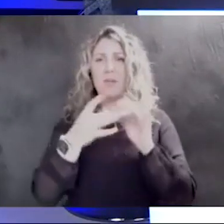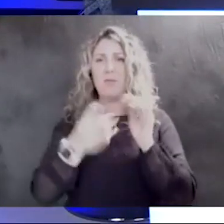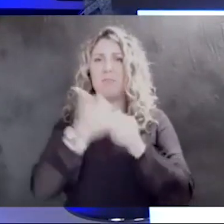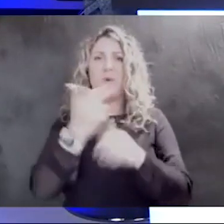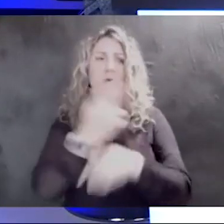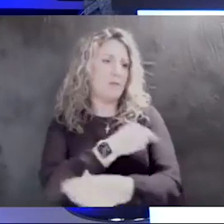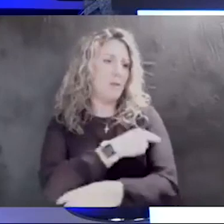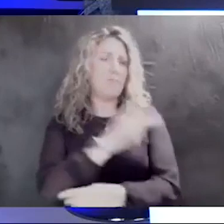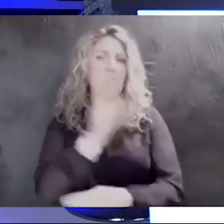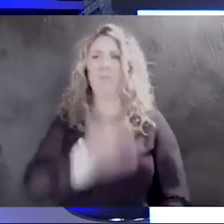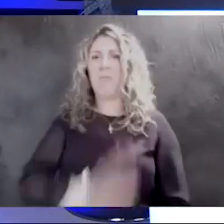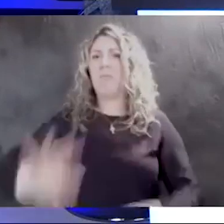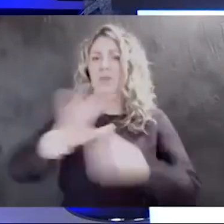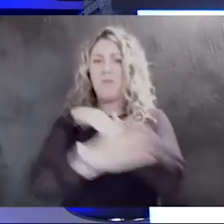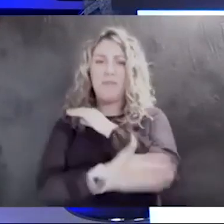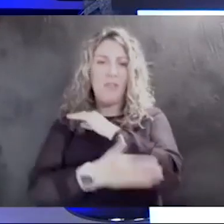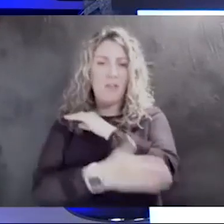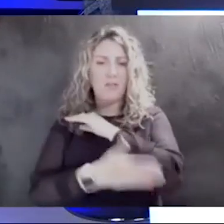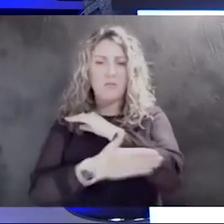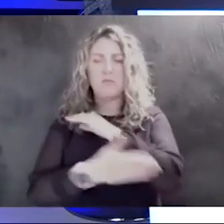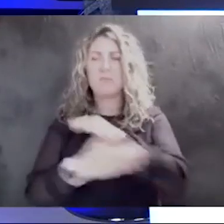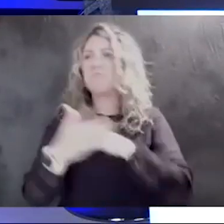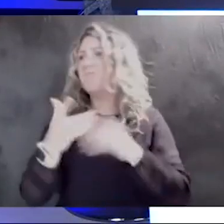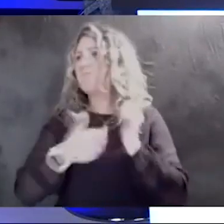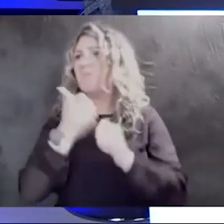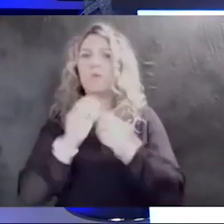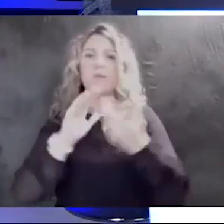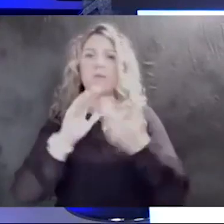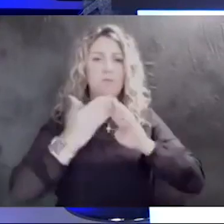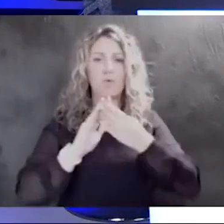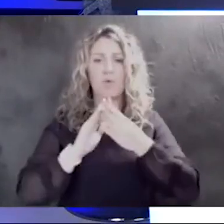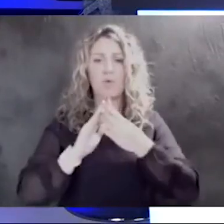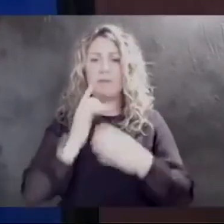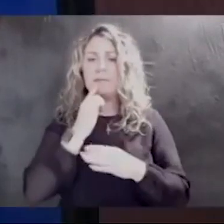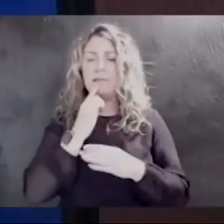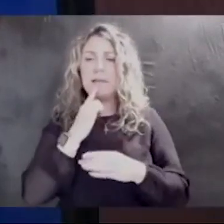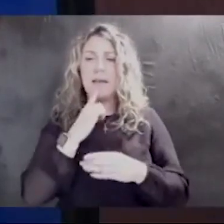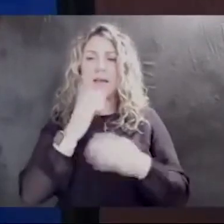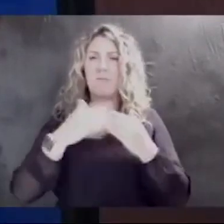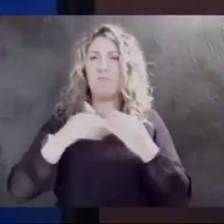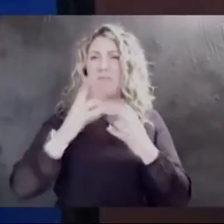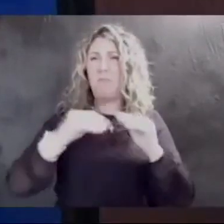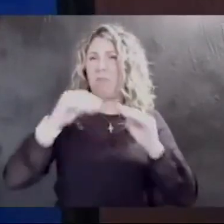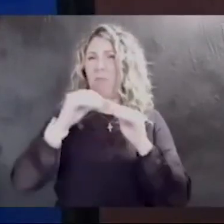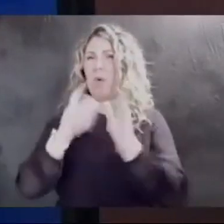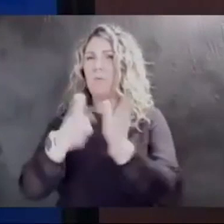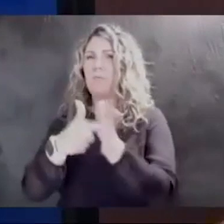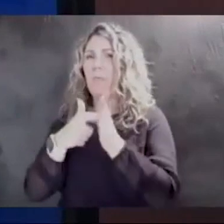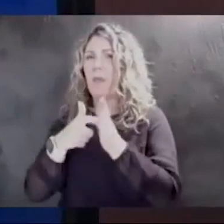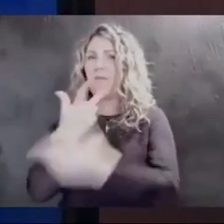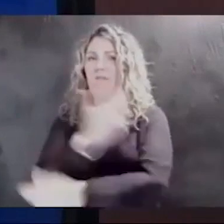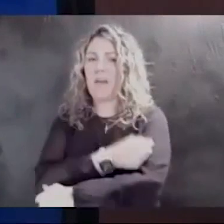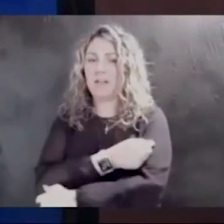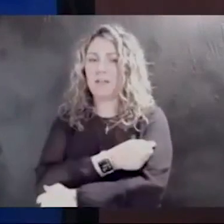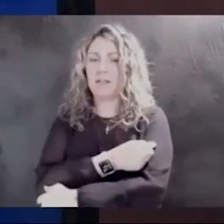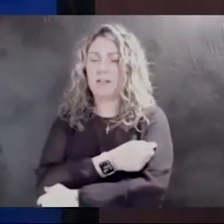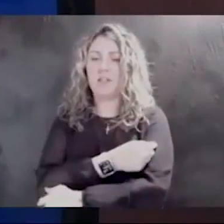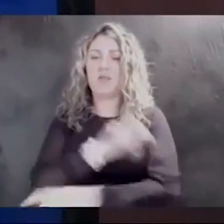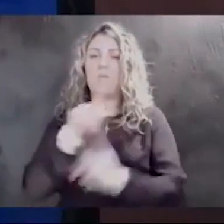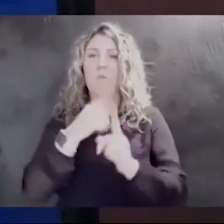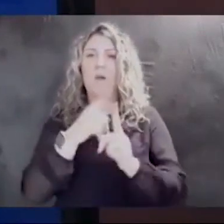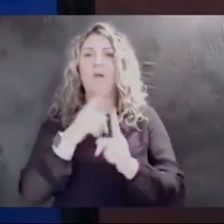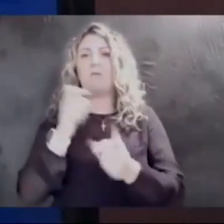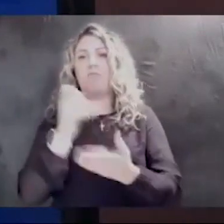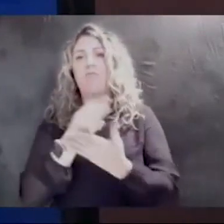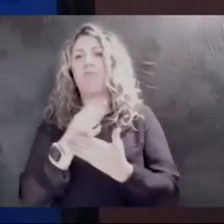and most communities are saying, that the hospitals in those communities are moving toward more of a mandatory vaccination once it's been FDA approved. And